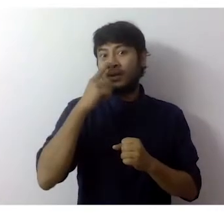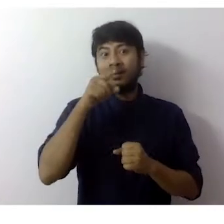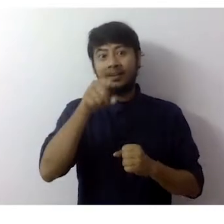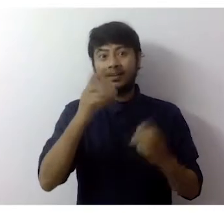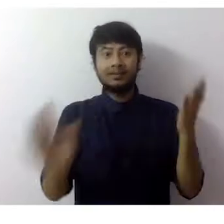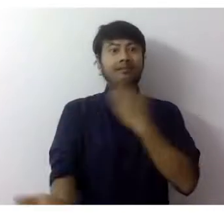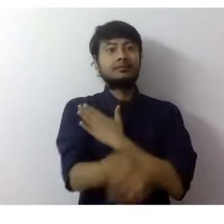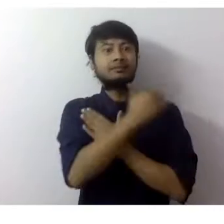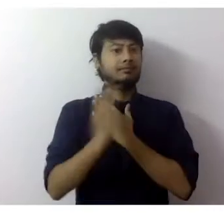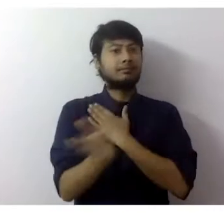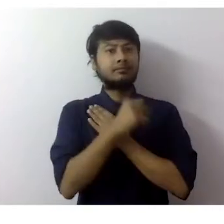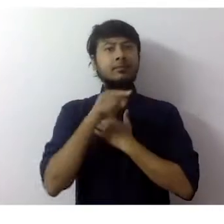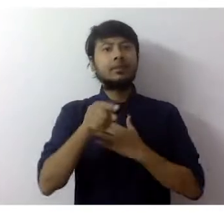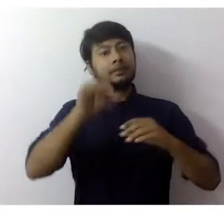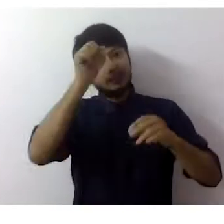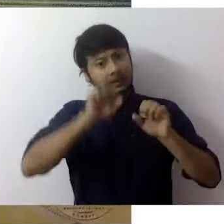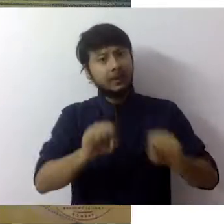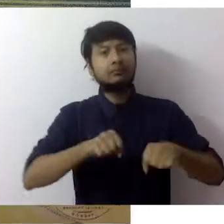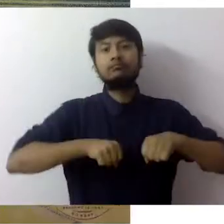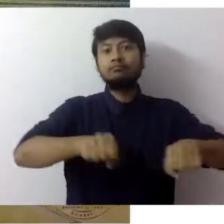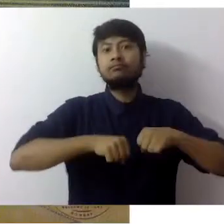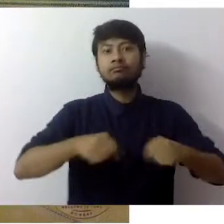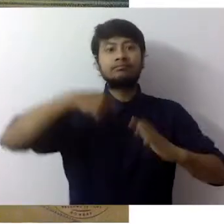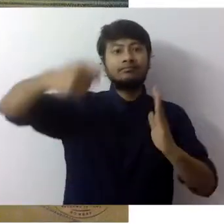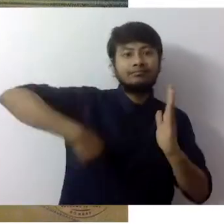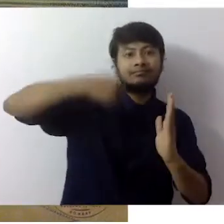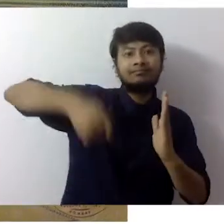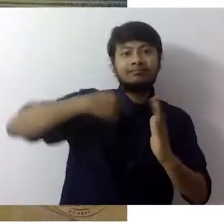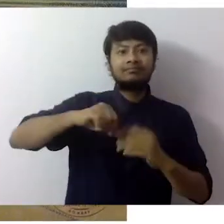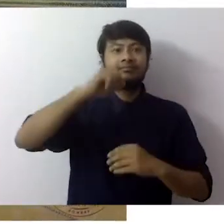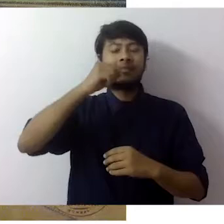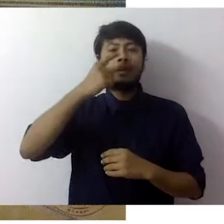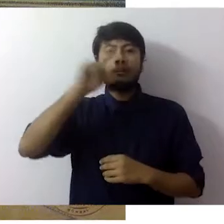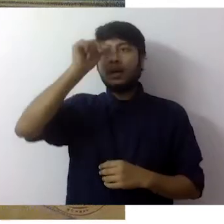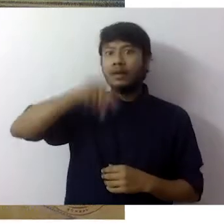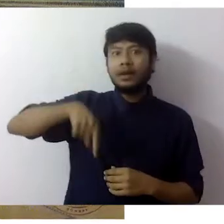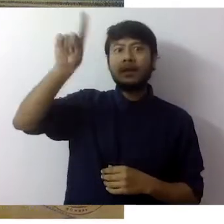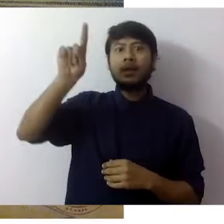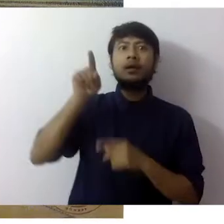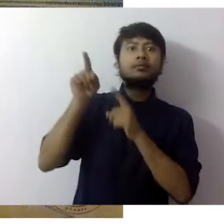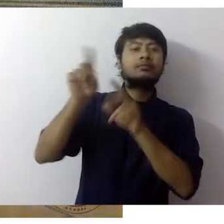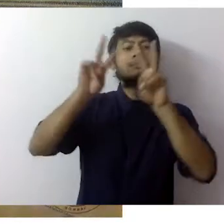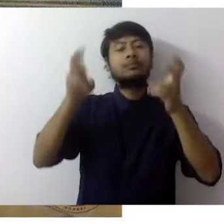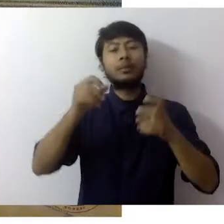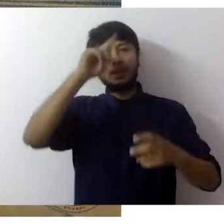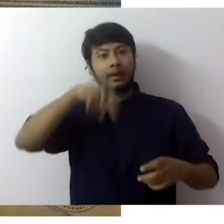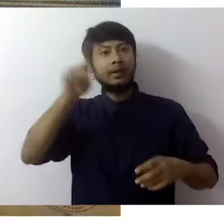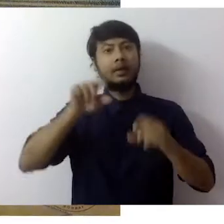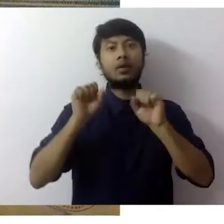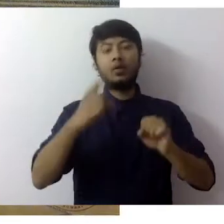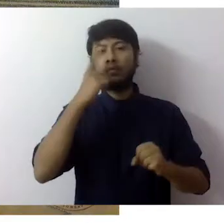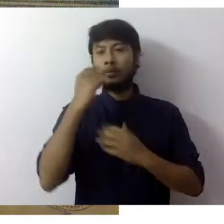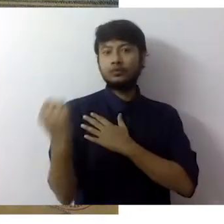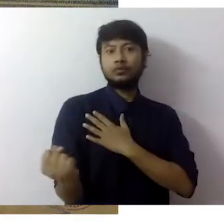the charkha. Women nationalist leaders adopted traditional handspun and handwoven saris, which is visible in Kamla